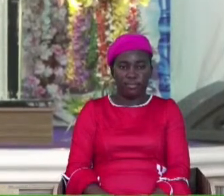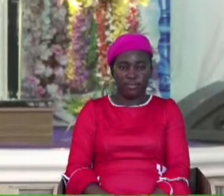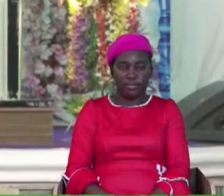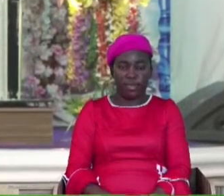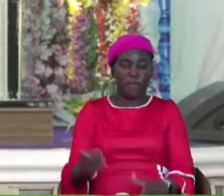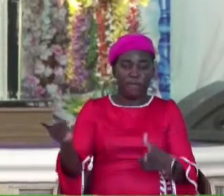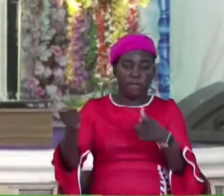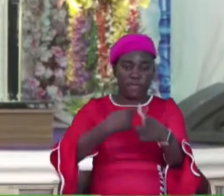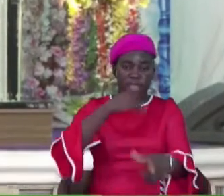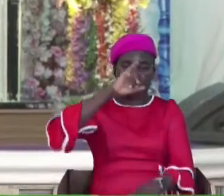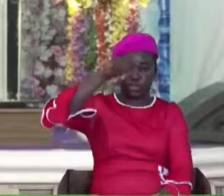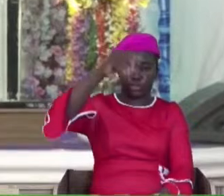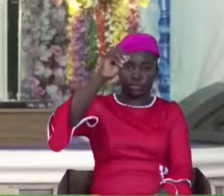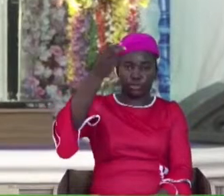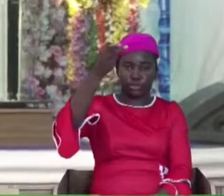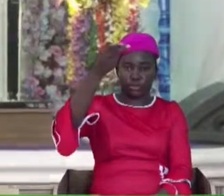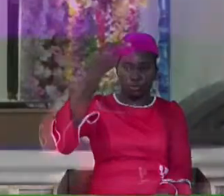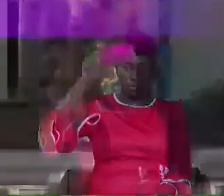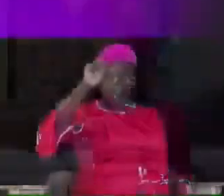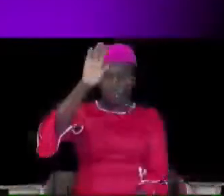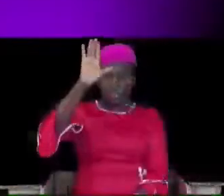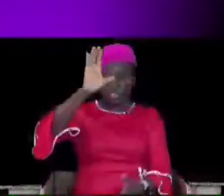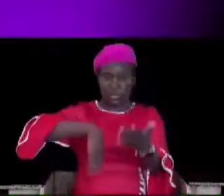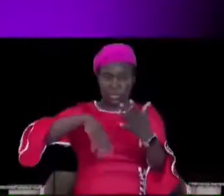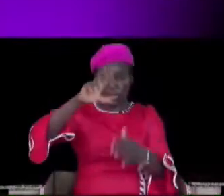1 John